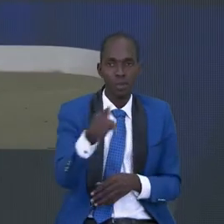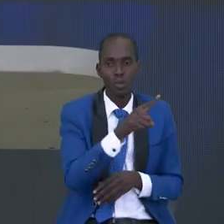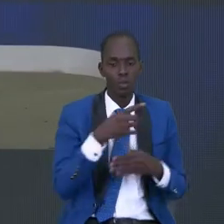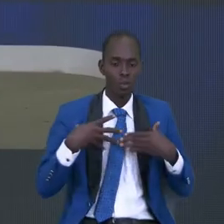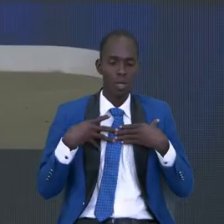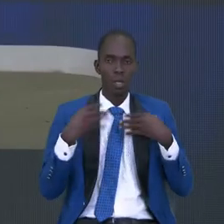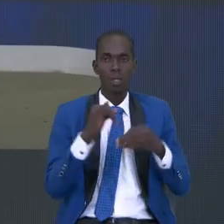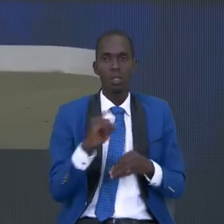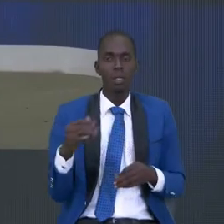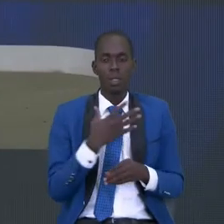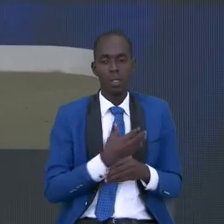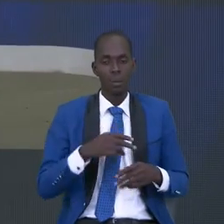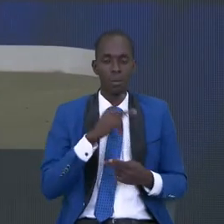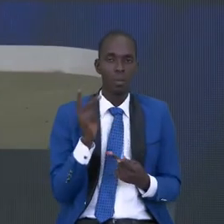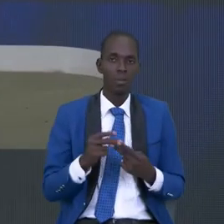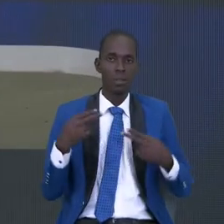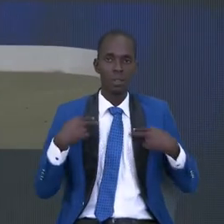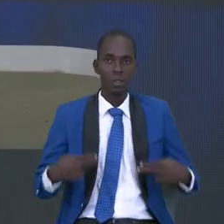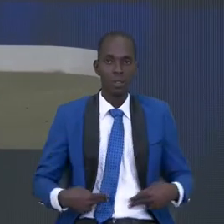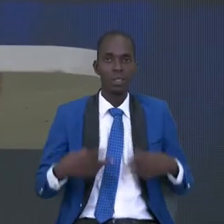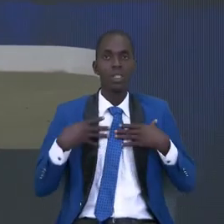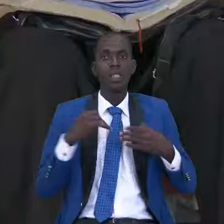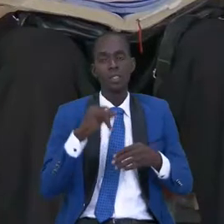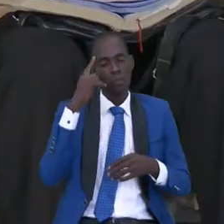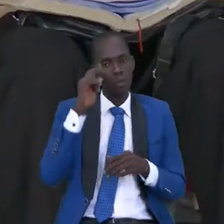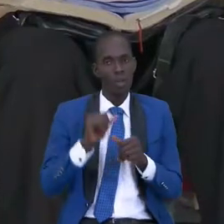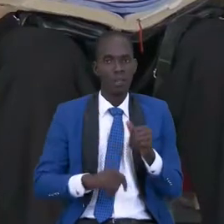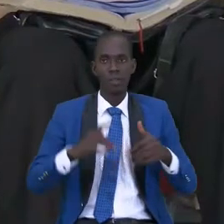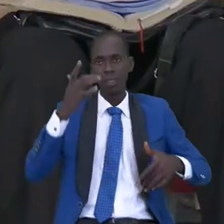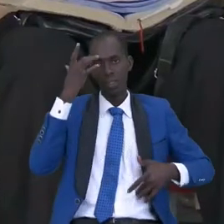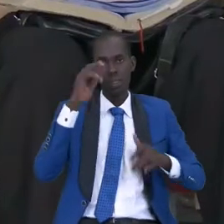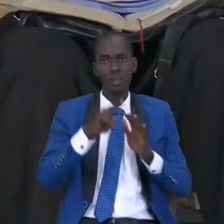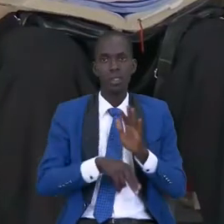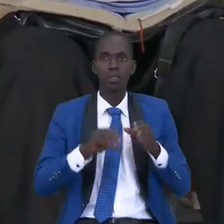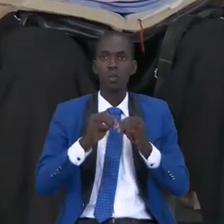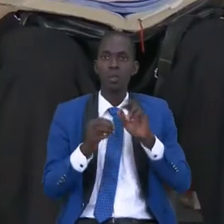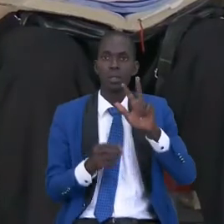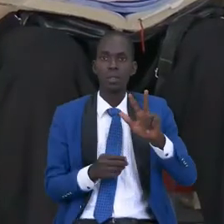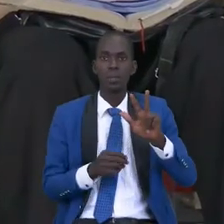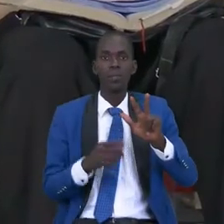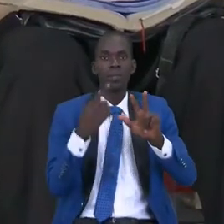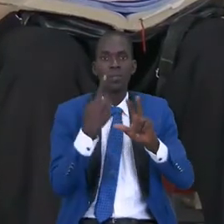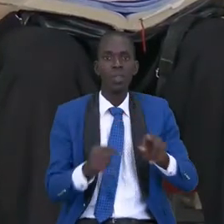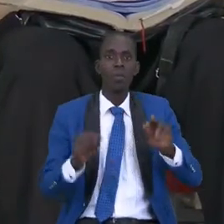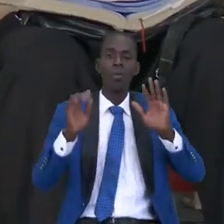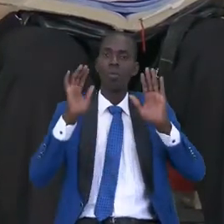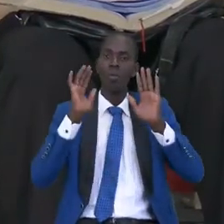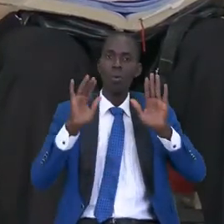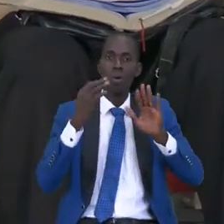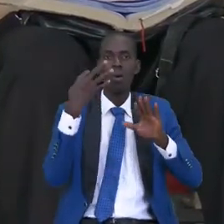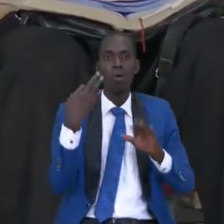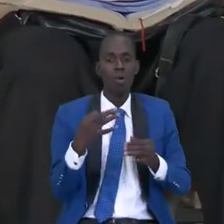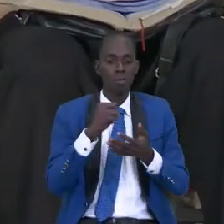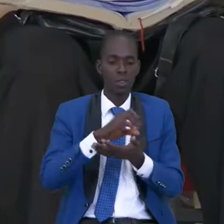and soundness, healing for every sickness. Number three, the wonder of sanctification.